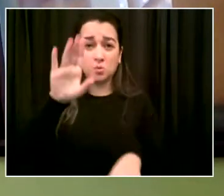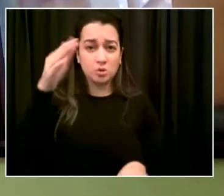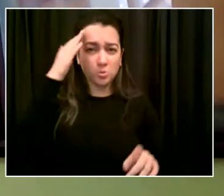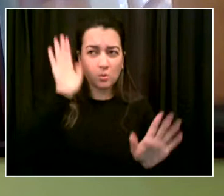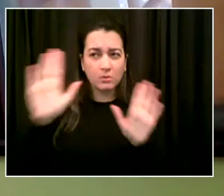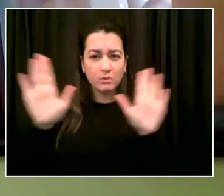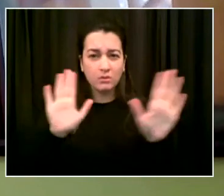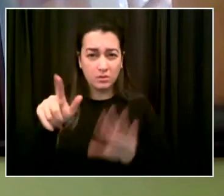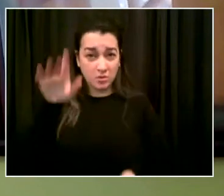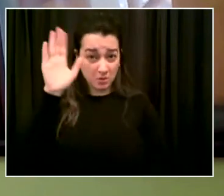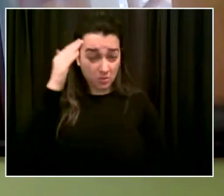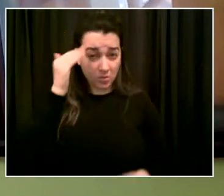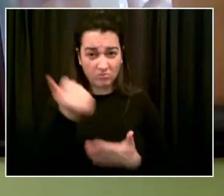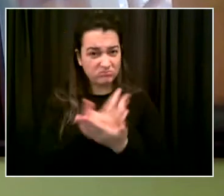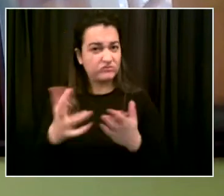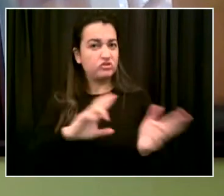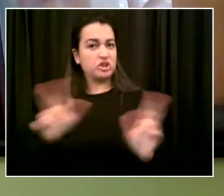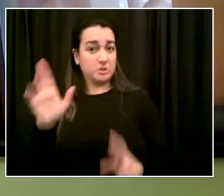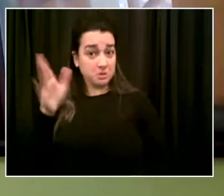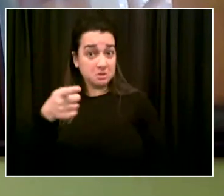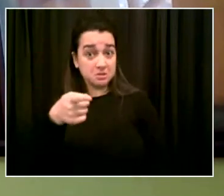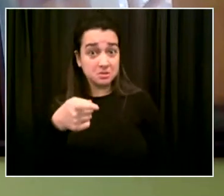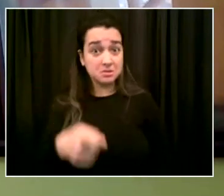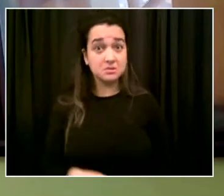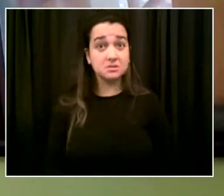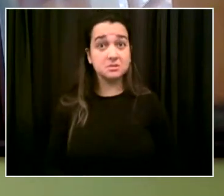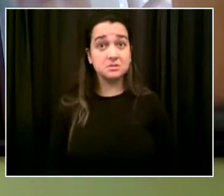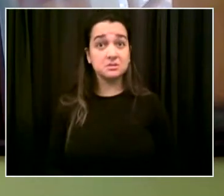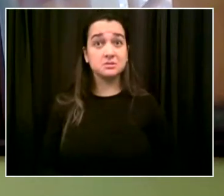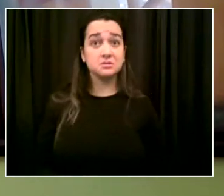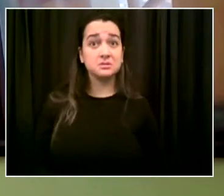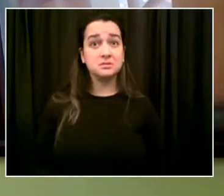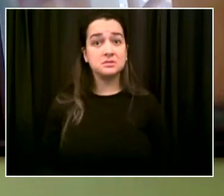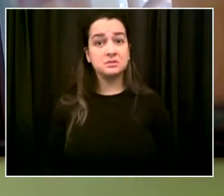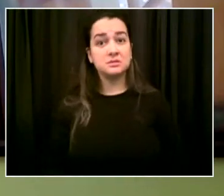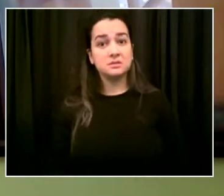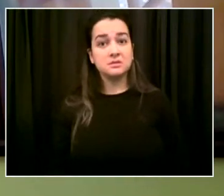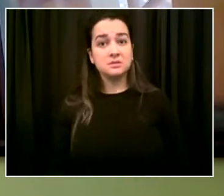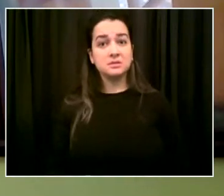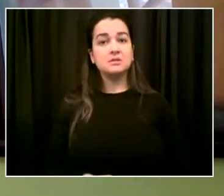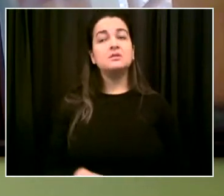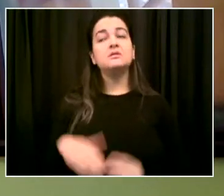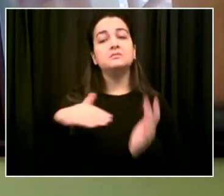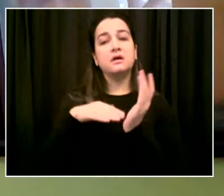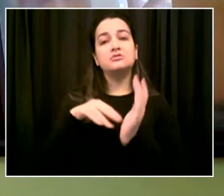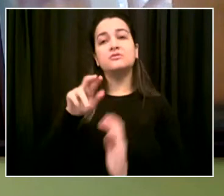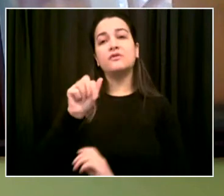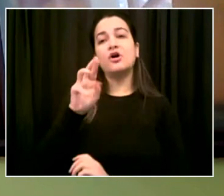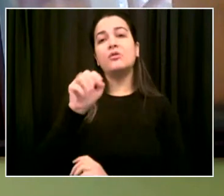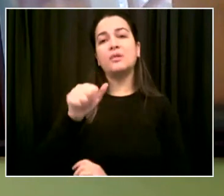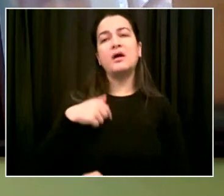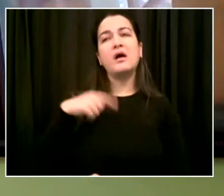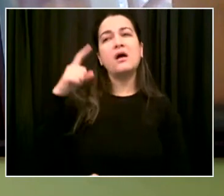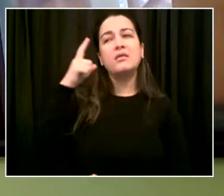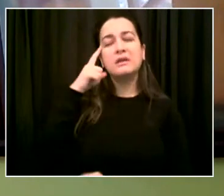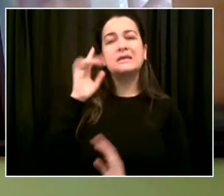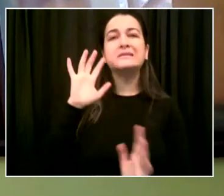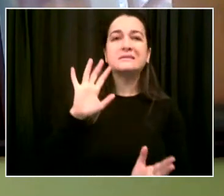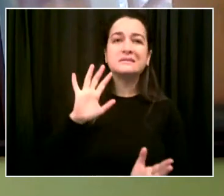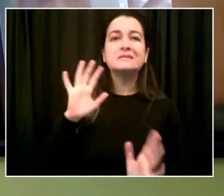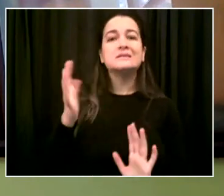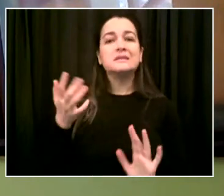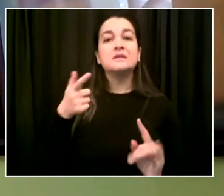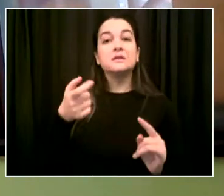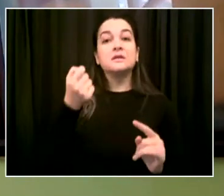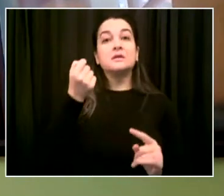variants than we know about. I mean, that is always the safest way to do your public health planning. And that's why you hear the mayor, you hear all of us